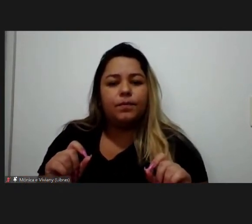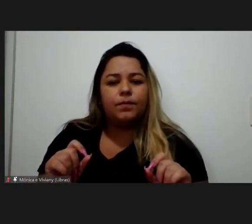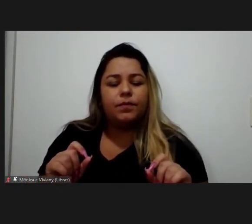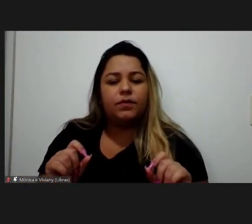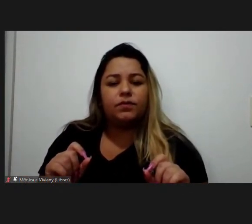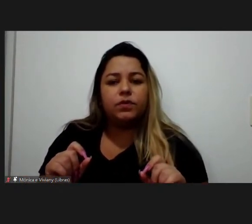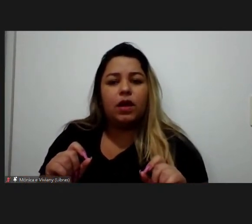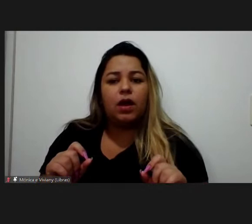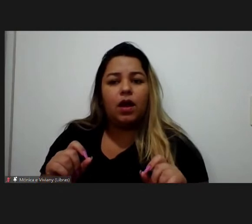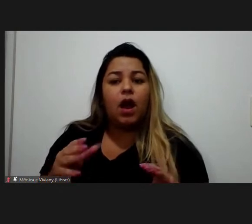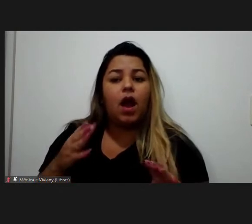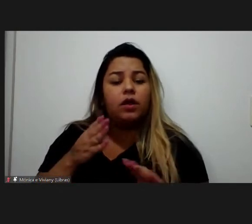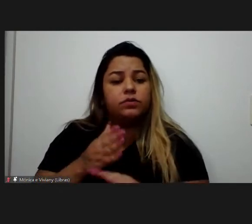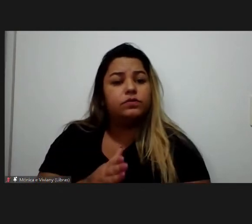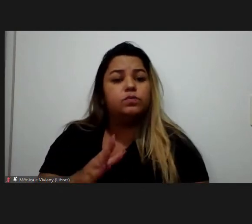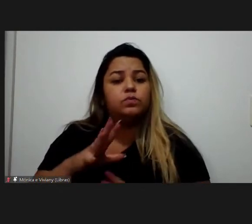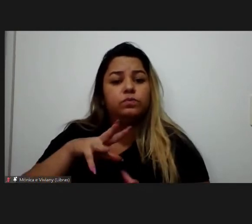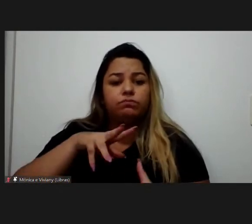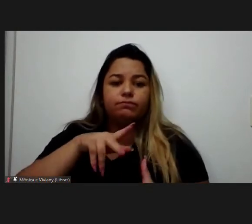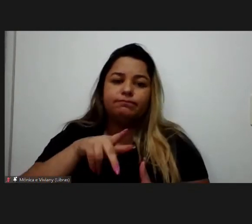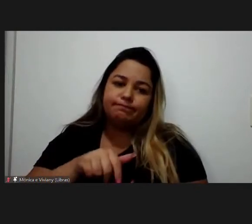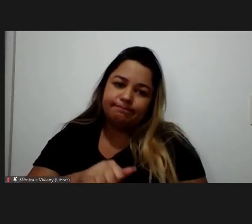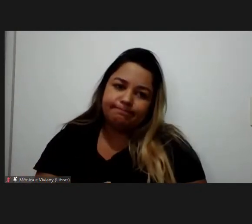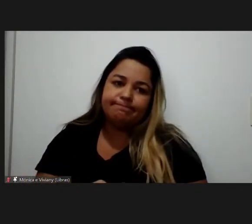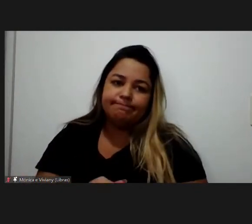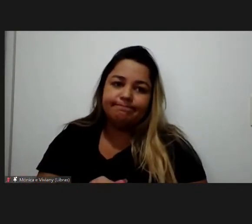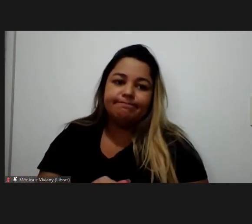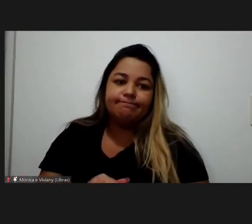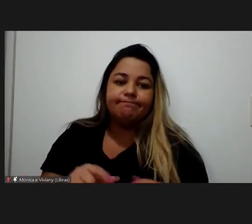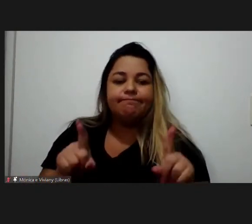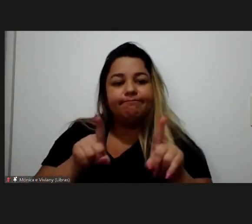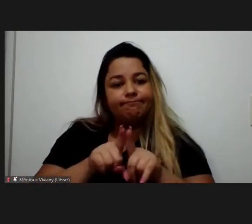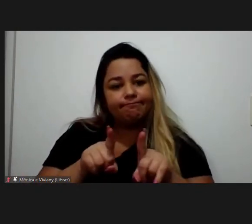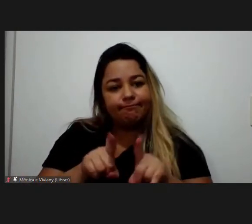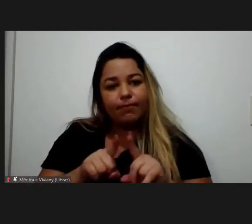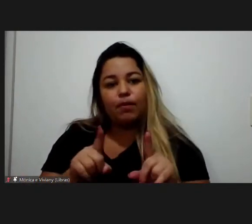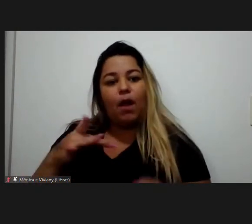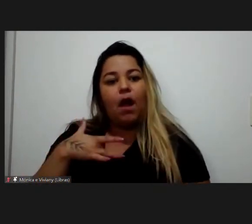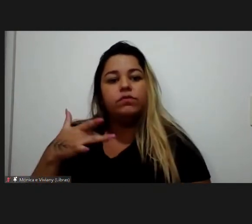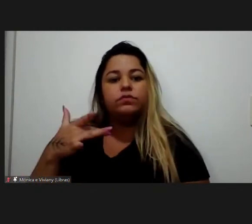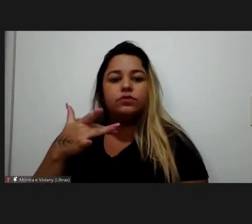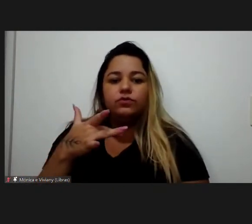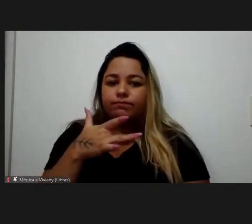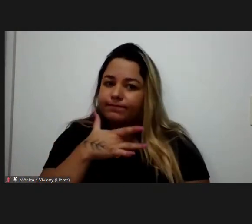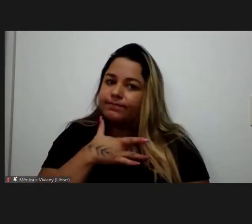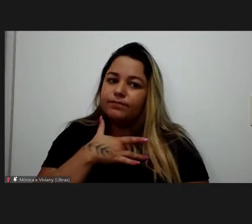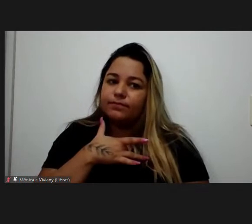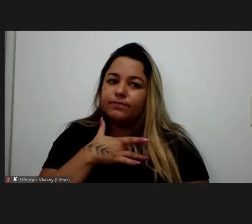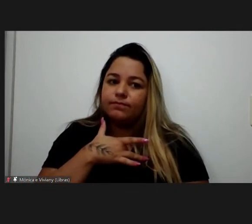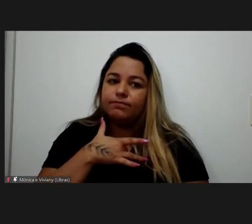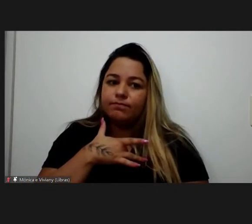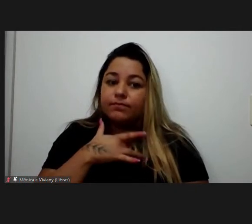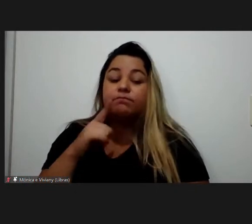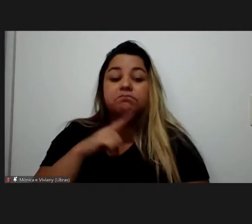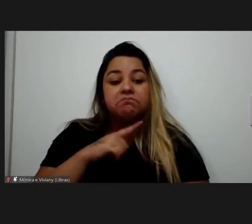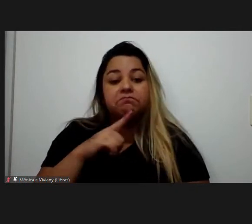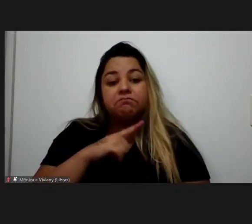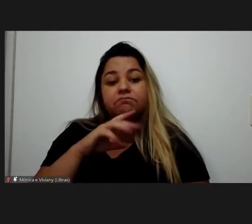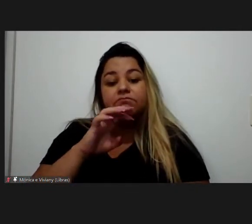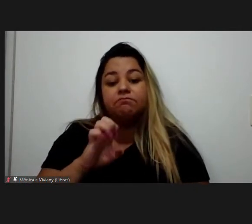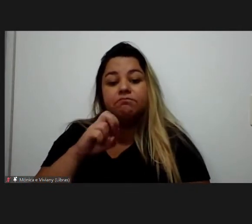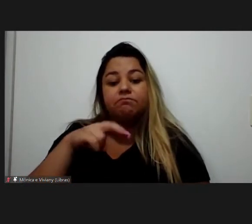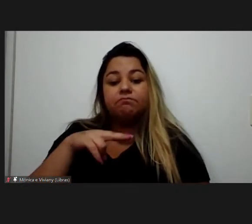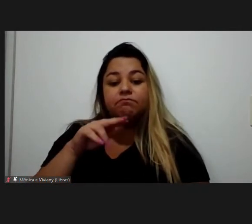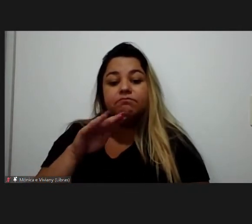By the meanings of the concept, universal access and global coverage.